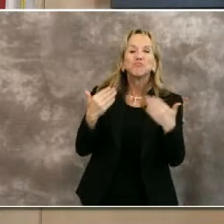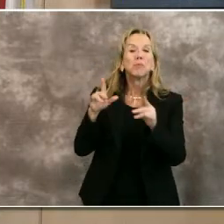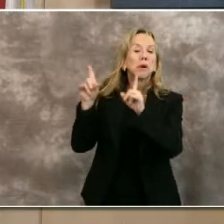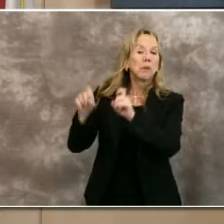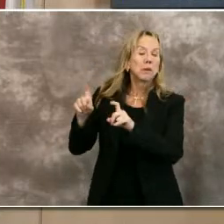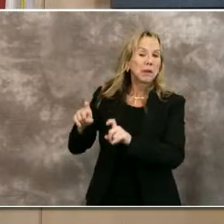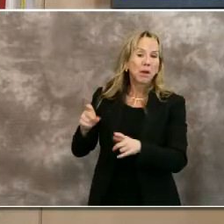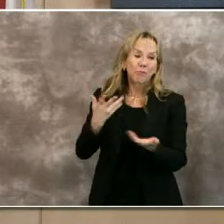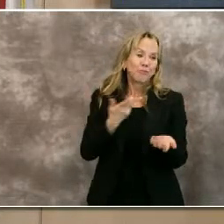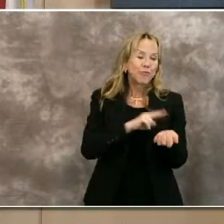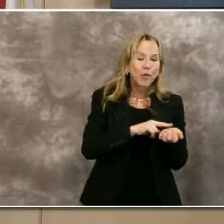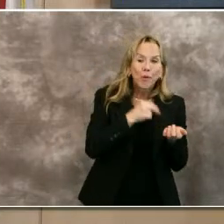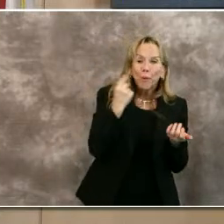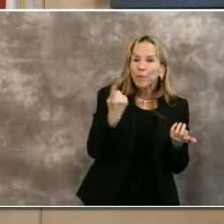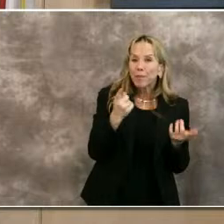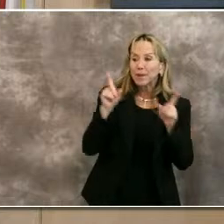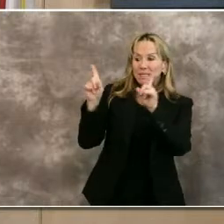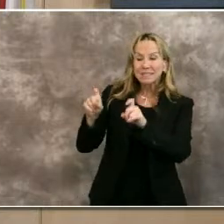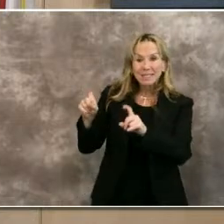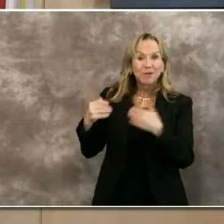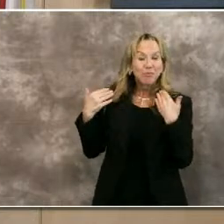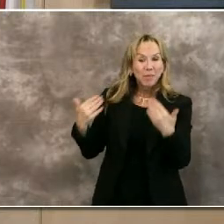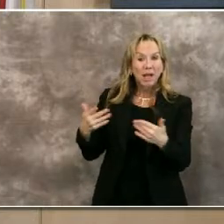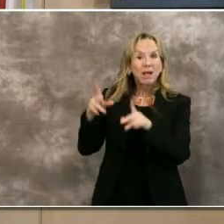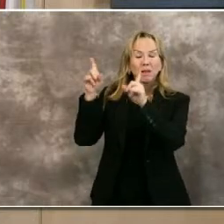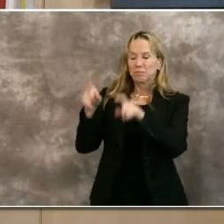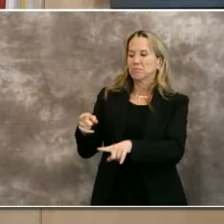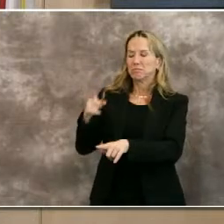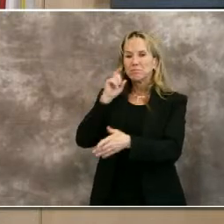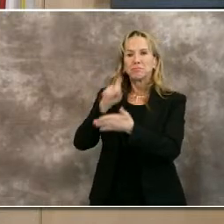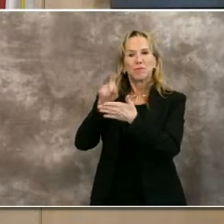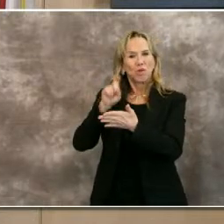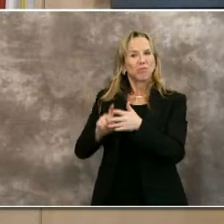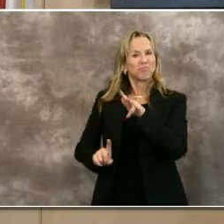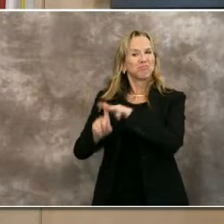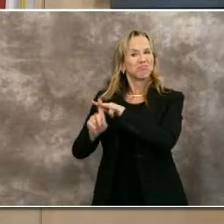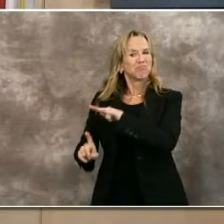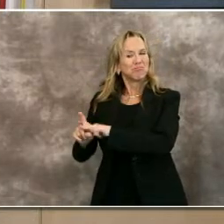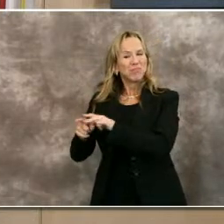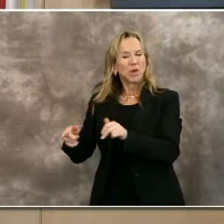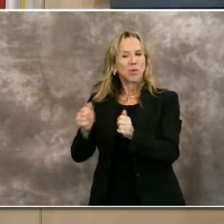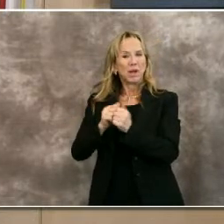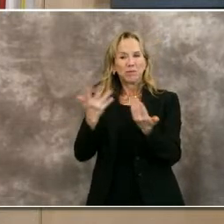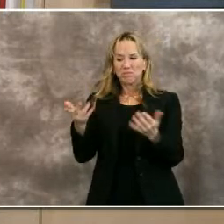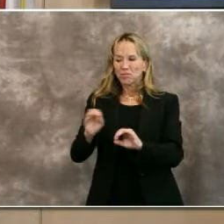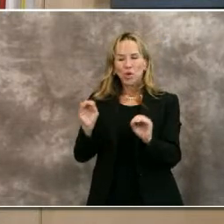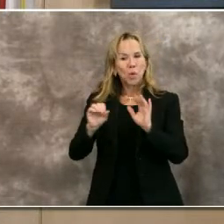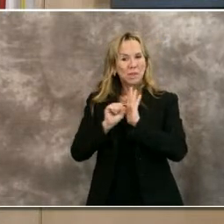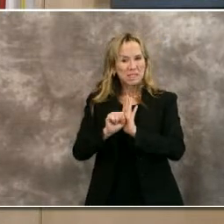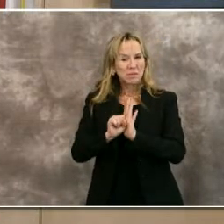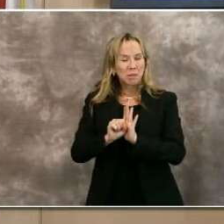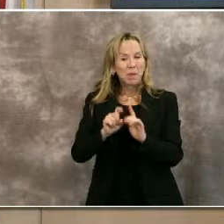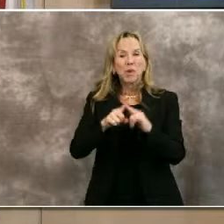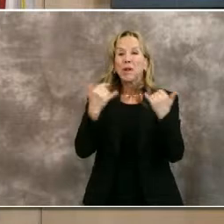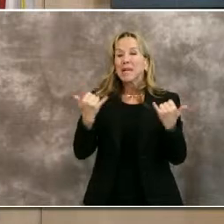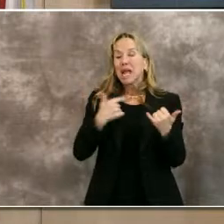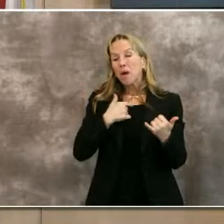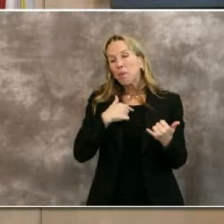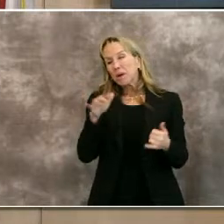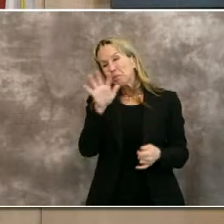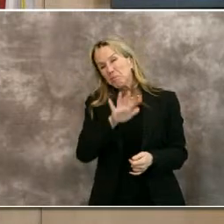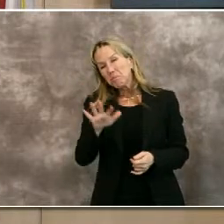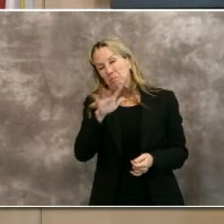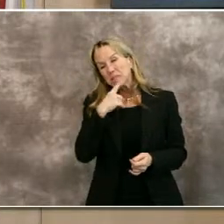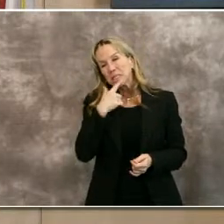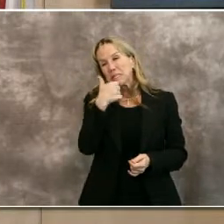or a skilled nursing facility, and we may see more cases that way. But 10% is the average, is what we're seeing, and that's to be